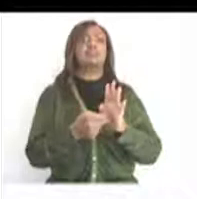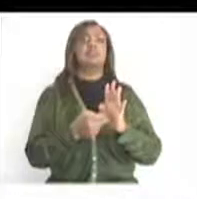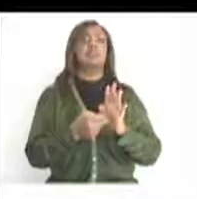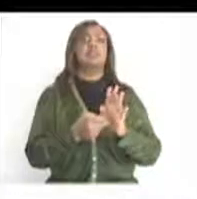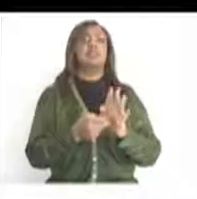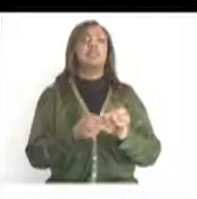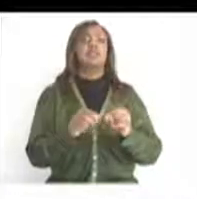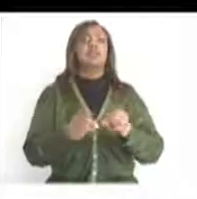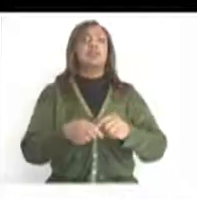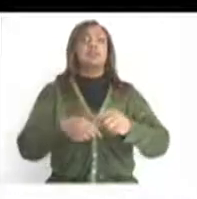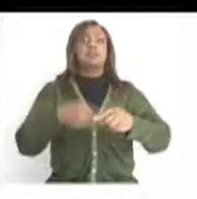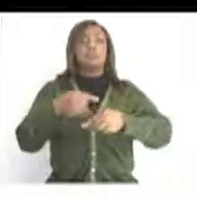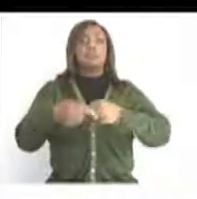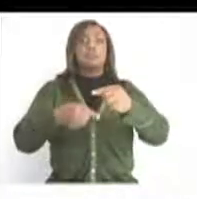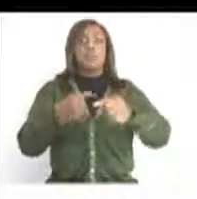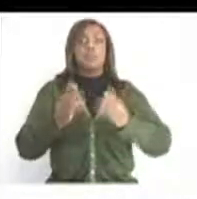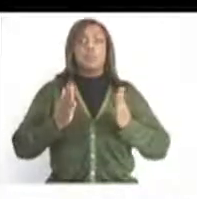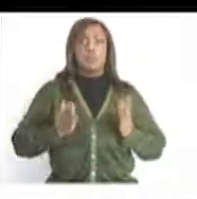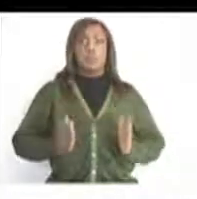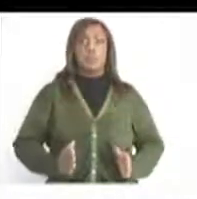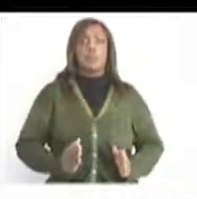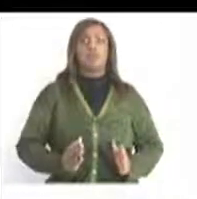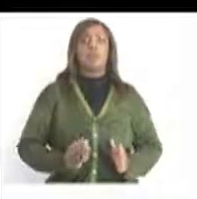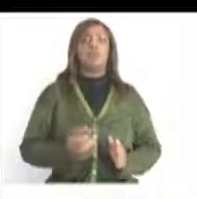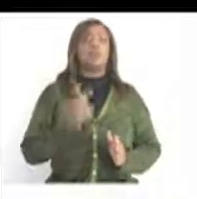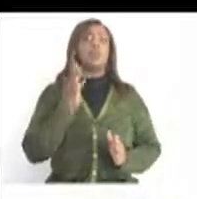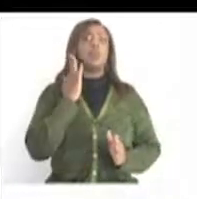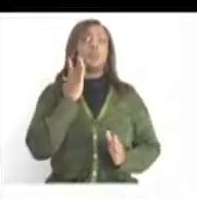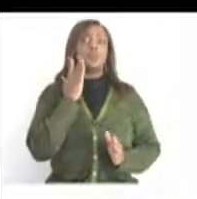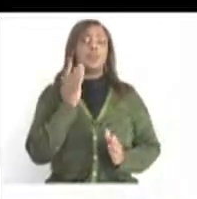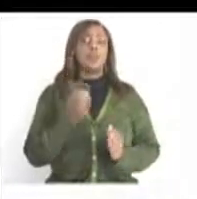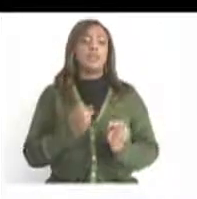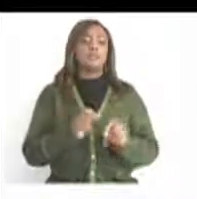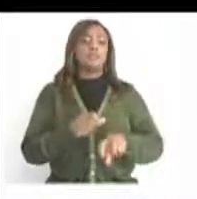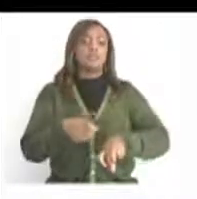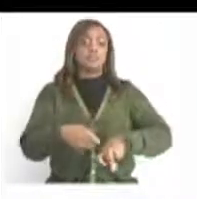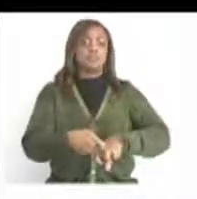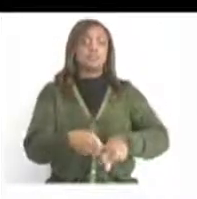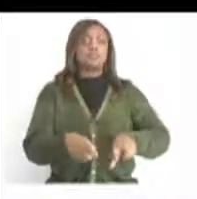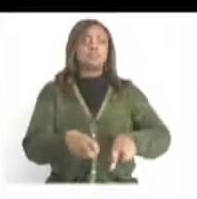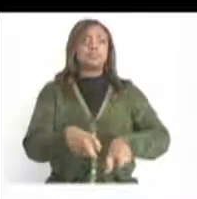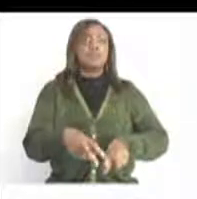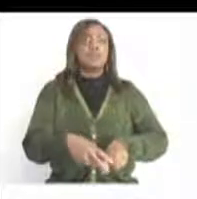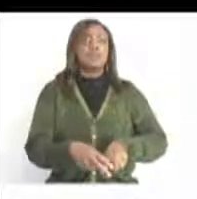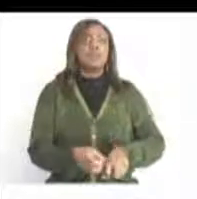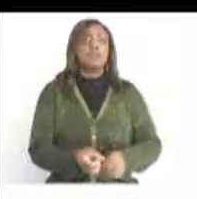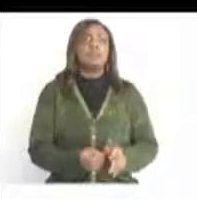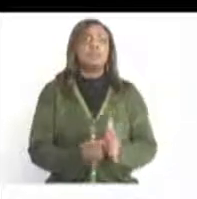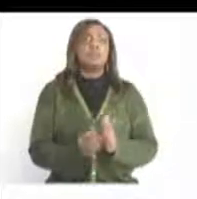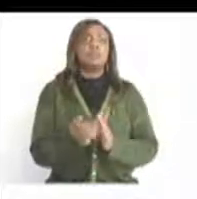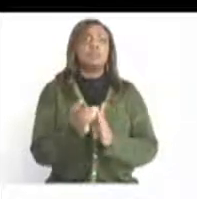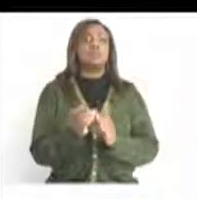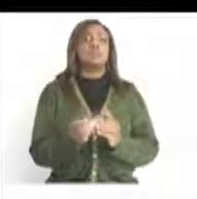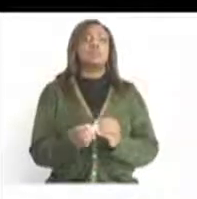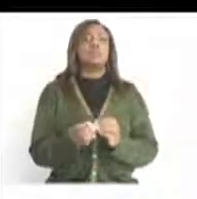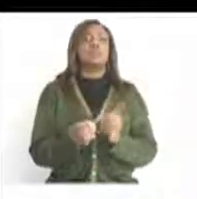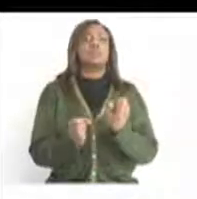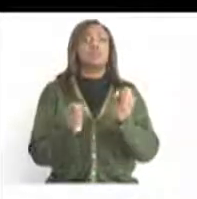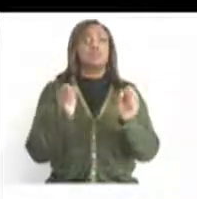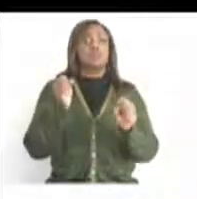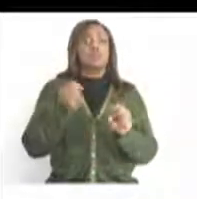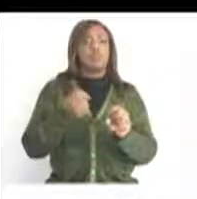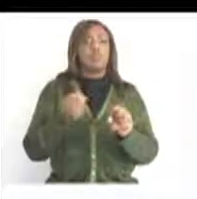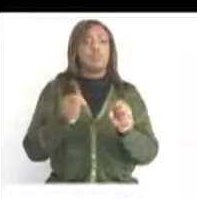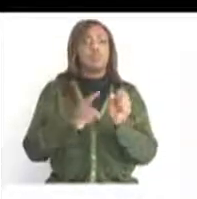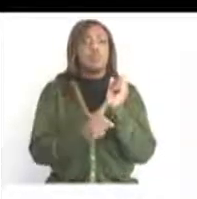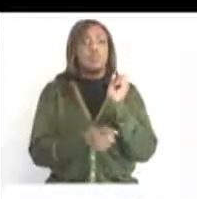the stage in the human life cycle when the sexual organs mature for reproduction. In short, we say puberty is